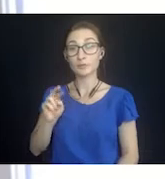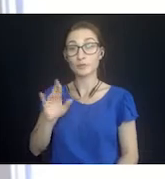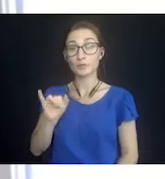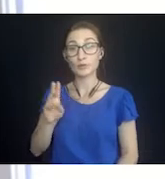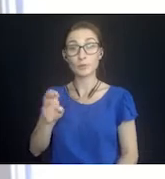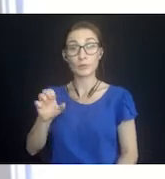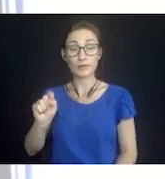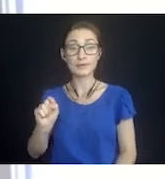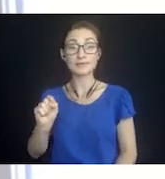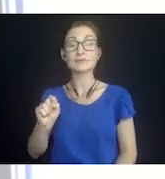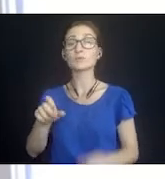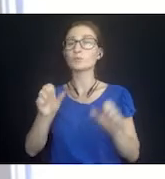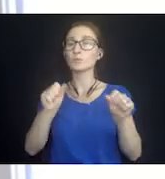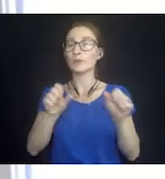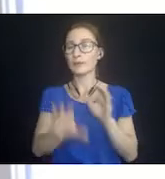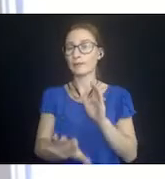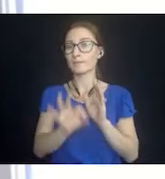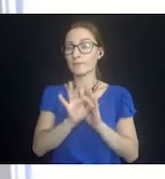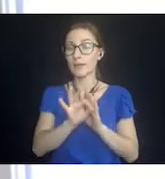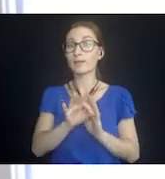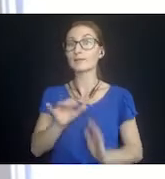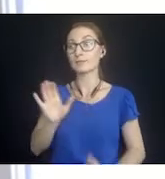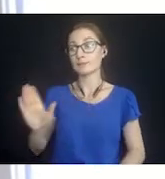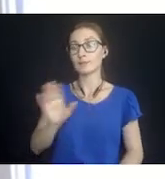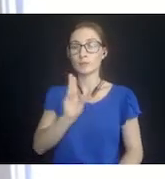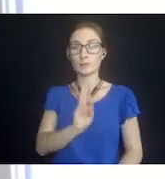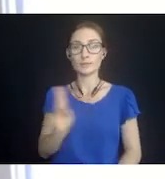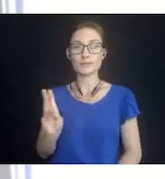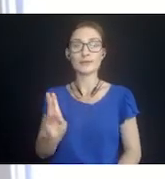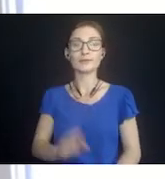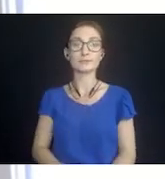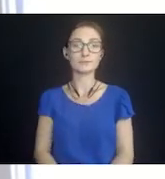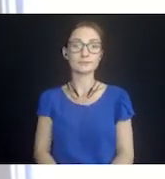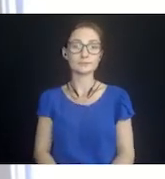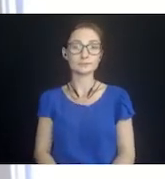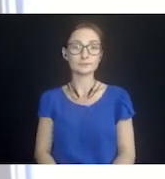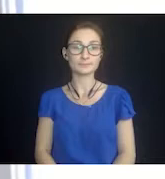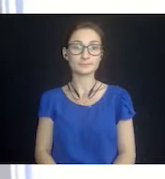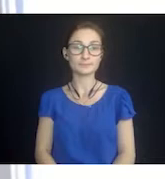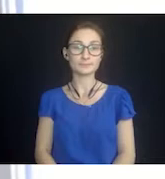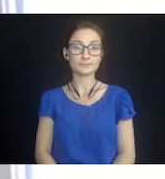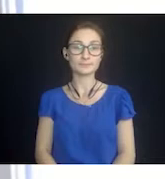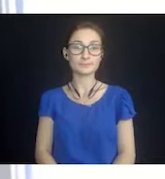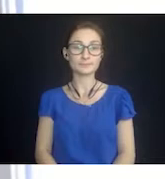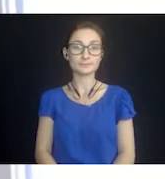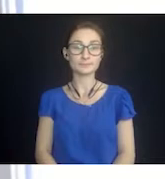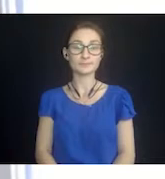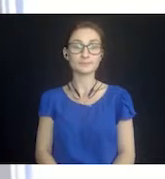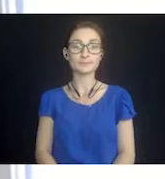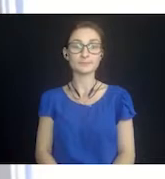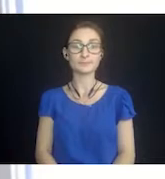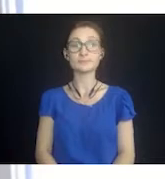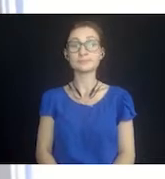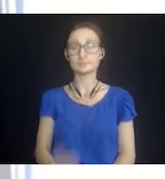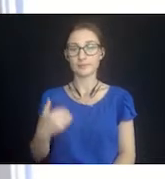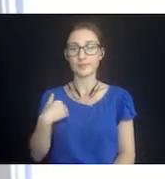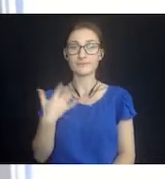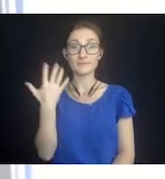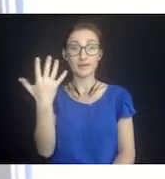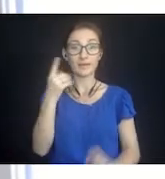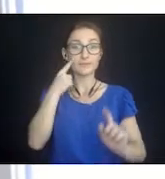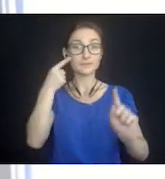the SatoriWest curriculum and programs that you can find more about at SatoriWest.com.